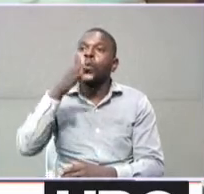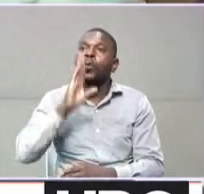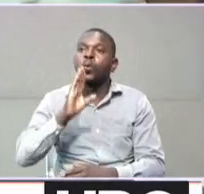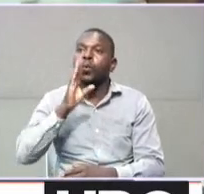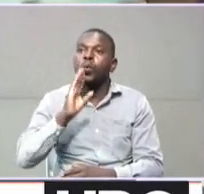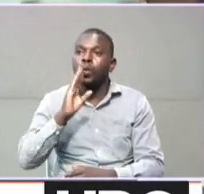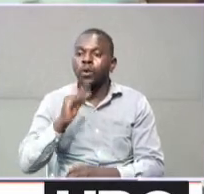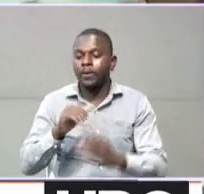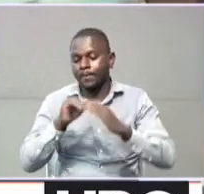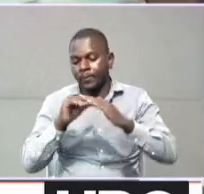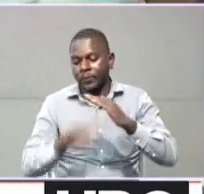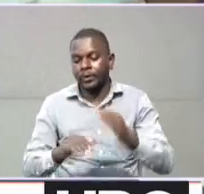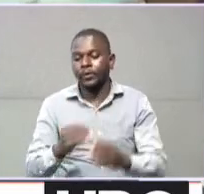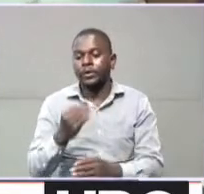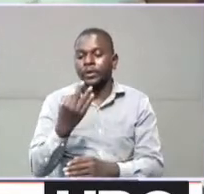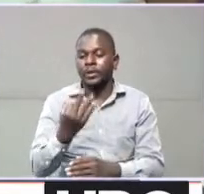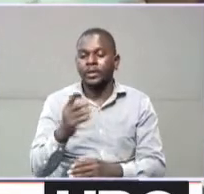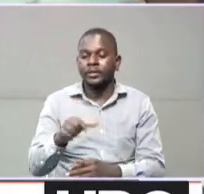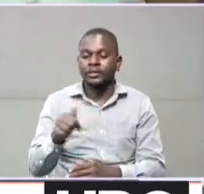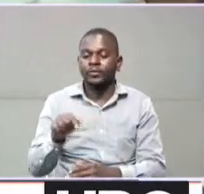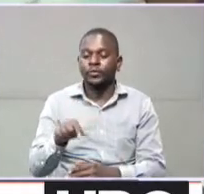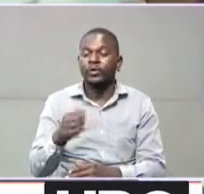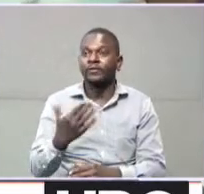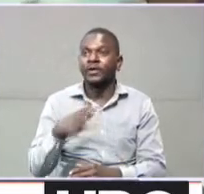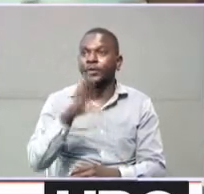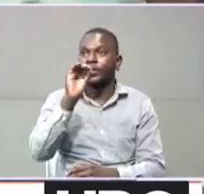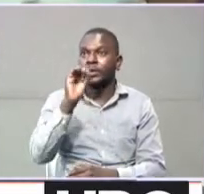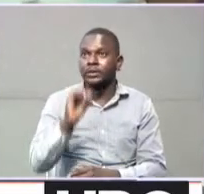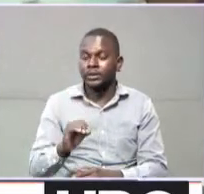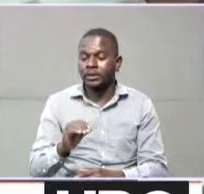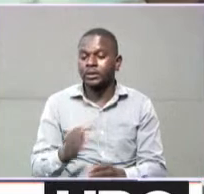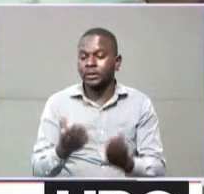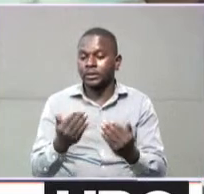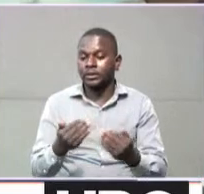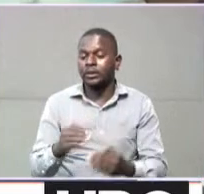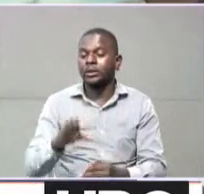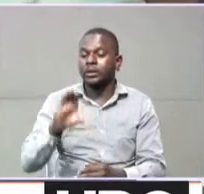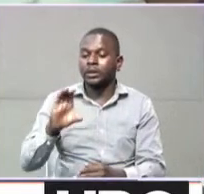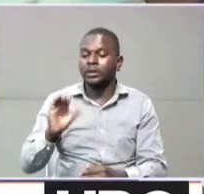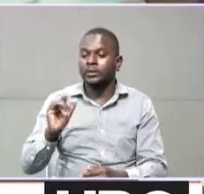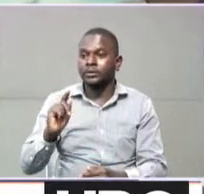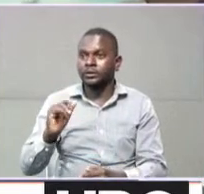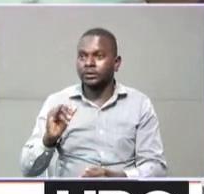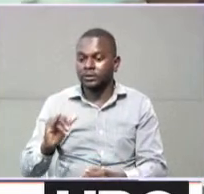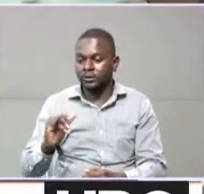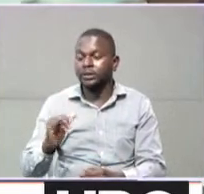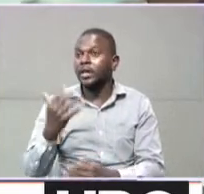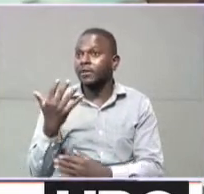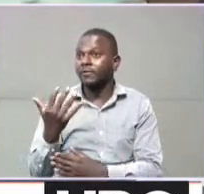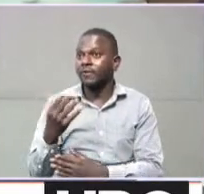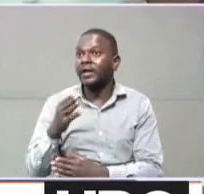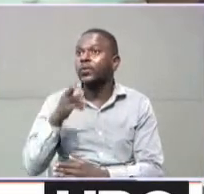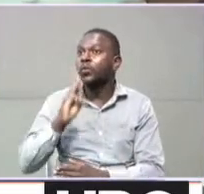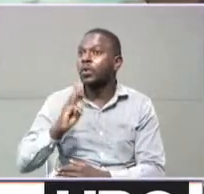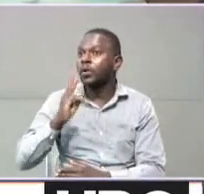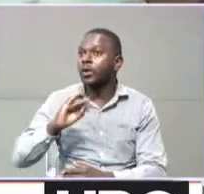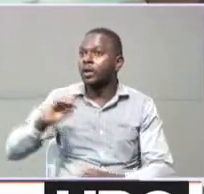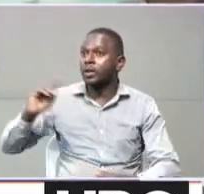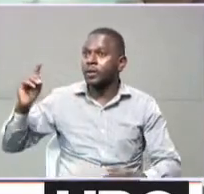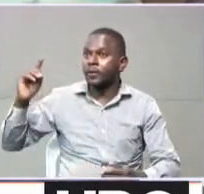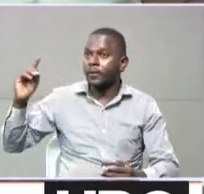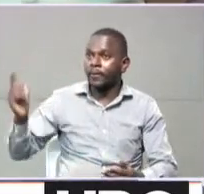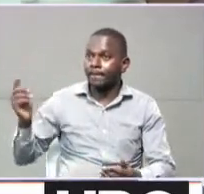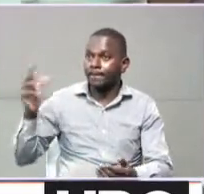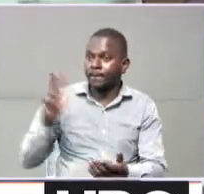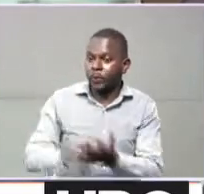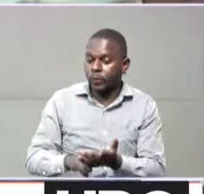growth 37.5 percent therefore the city 5 gene had not yet been satisfied by